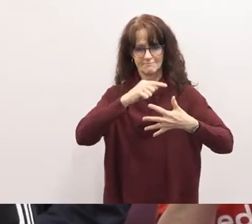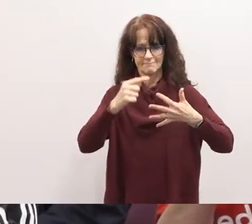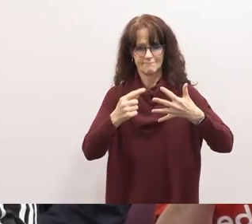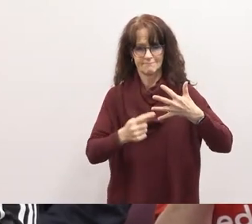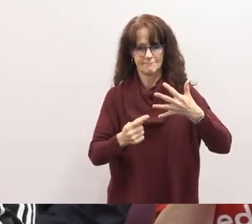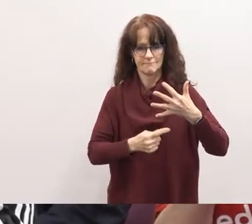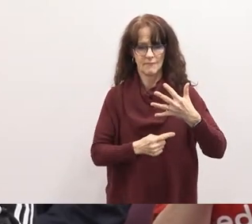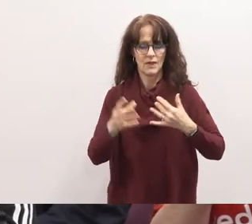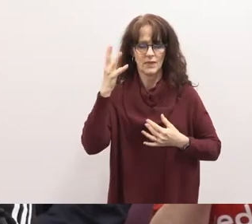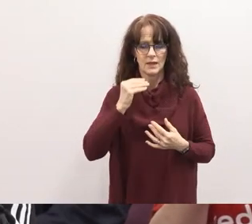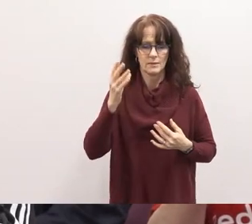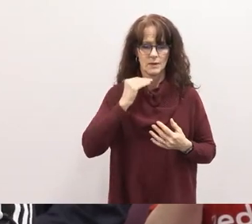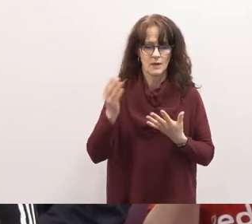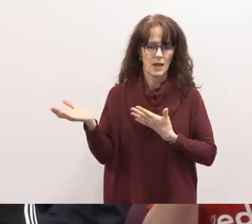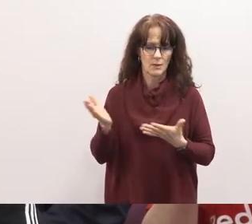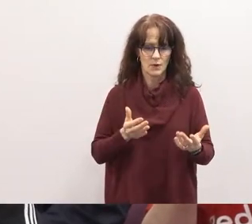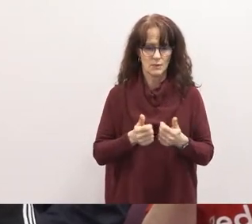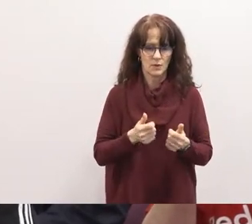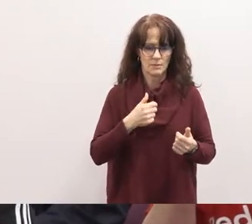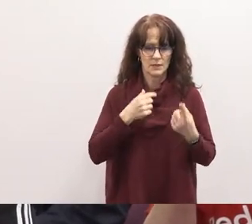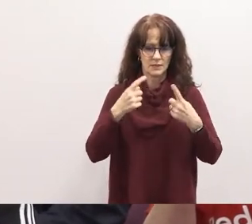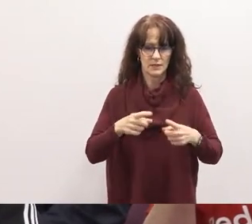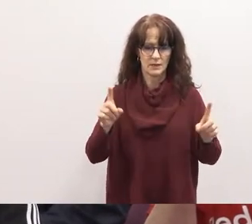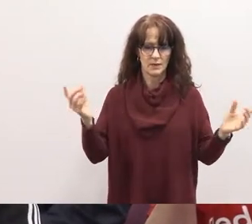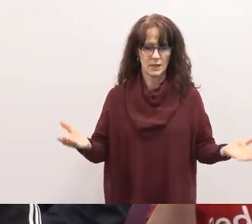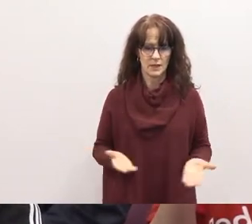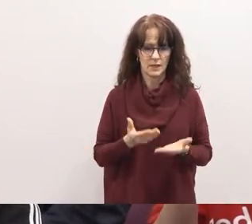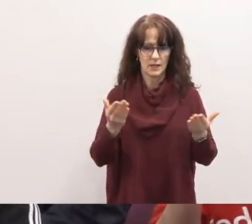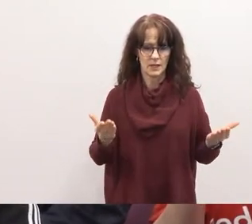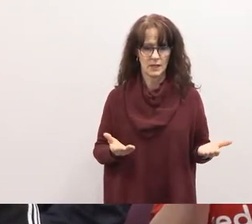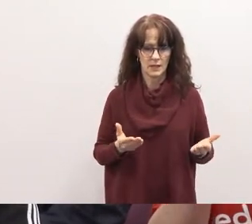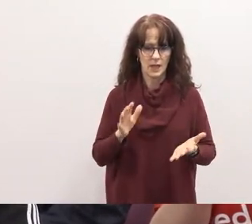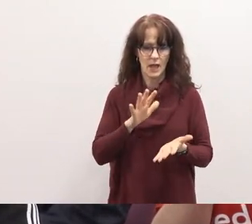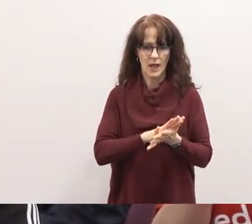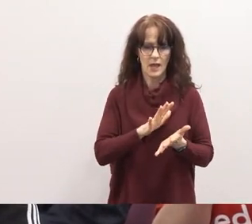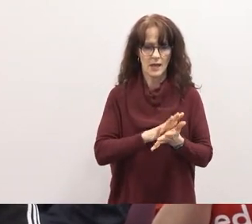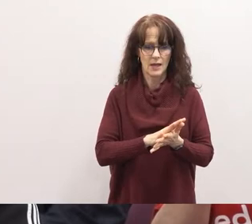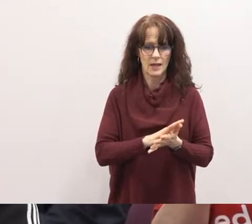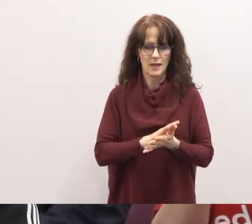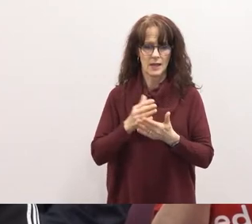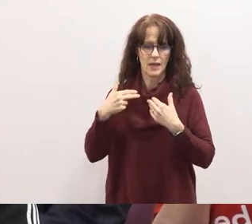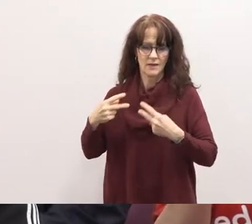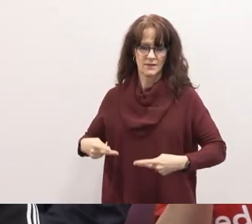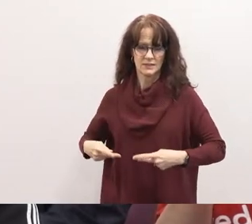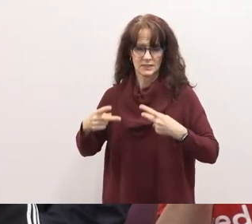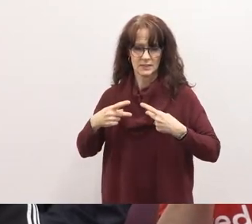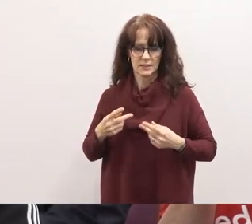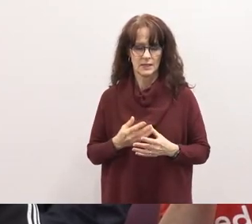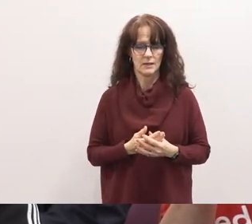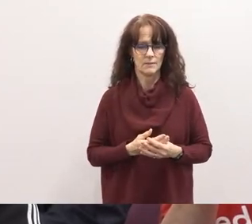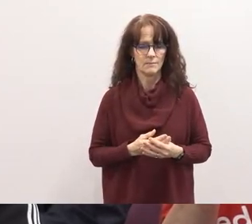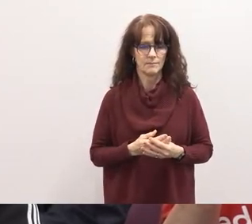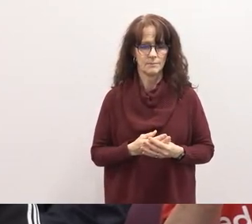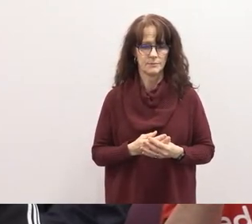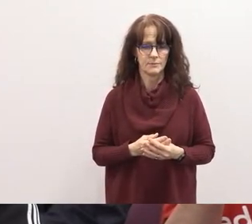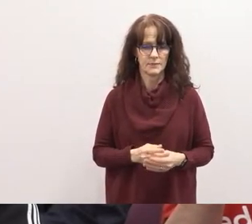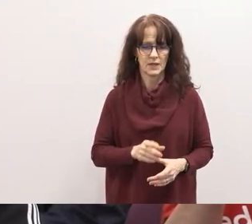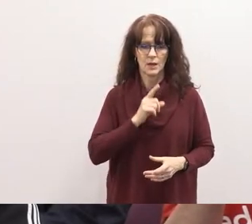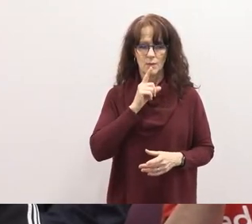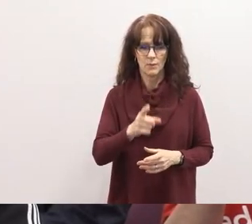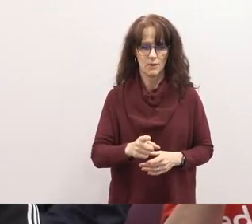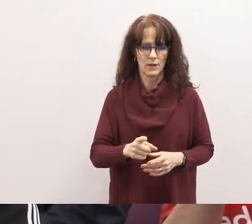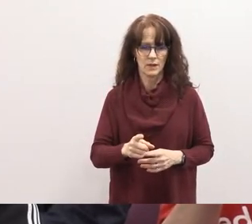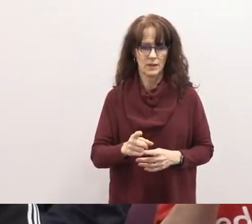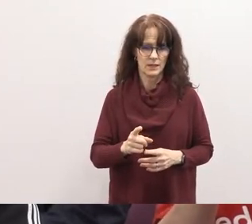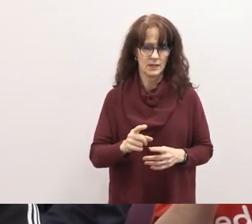the experience that I bring with me to be successful here both academically and physically. These are truly shaping my